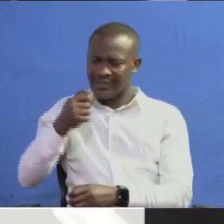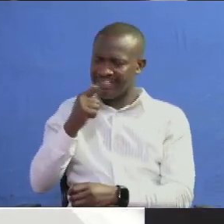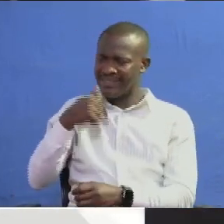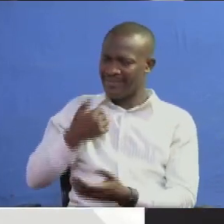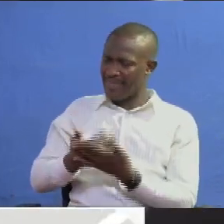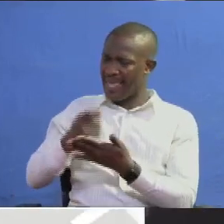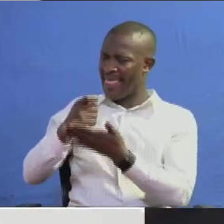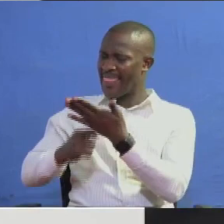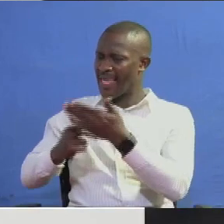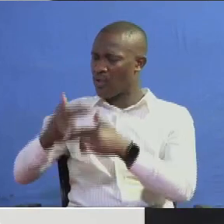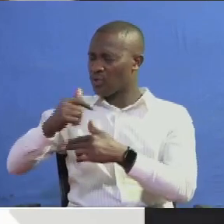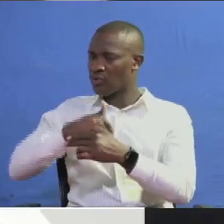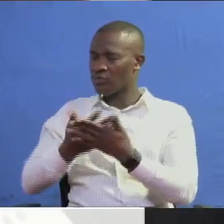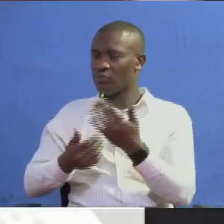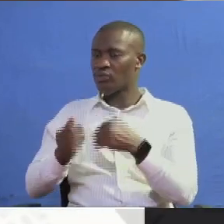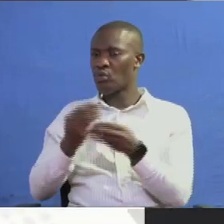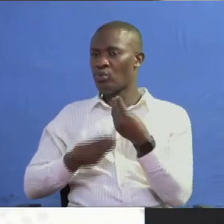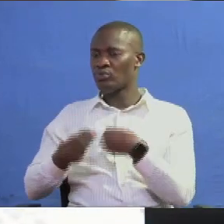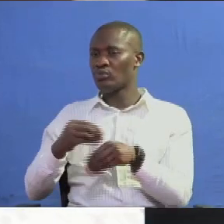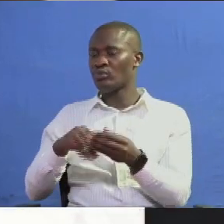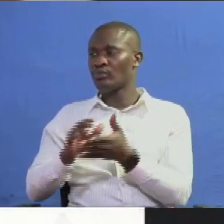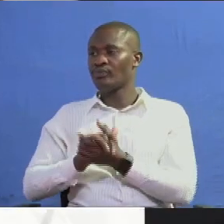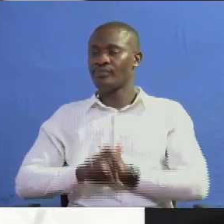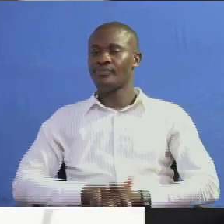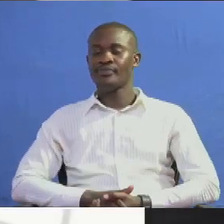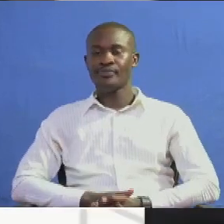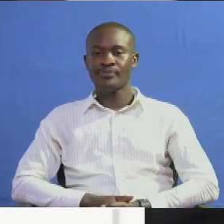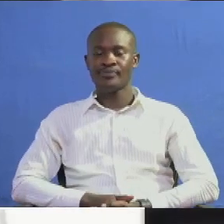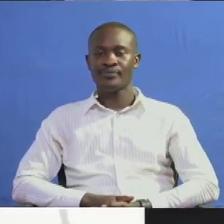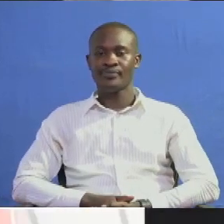cost of living to widespread corruption. Anyango Sylvia, KUTV.